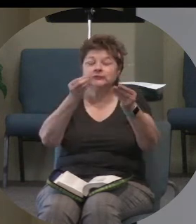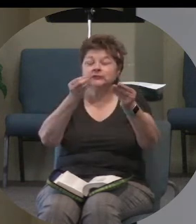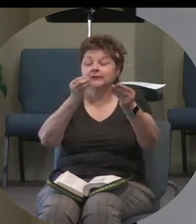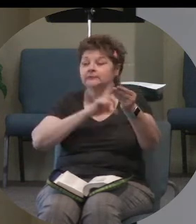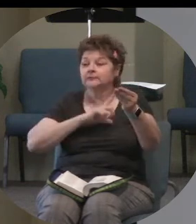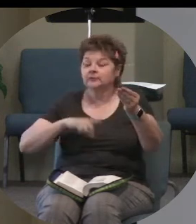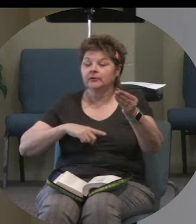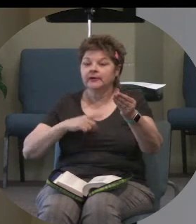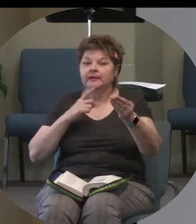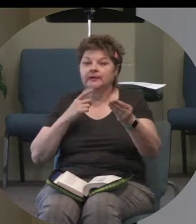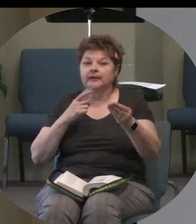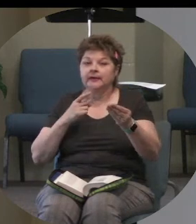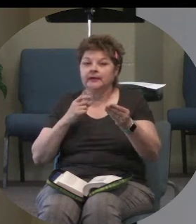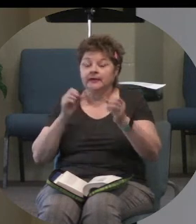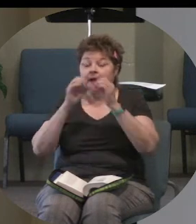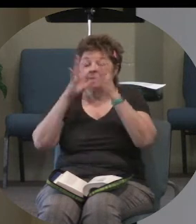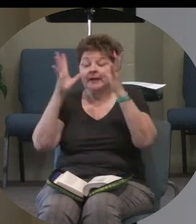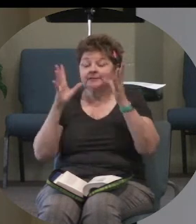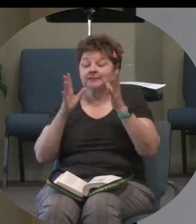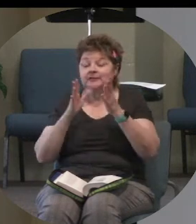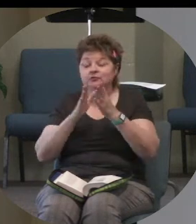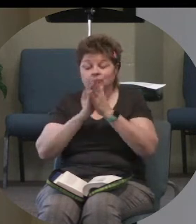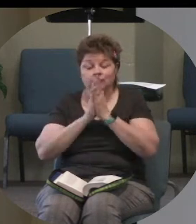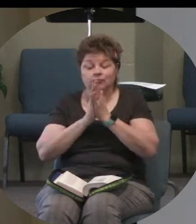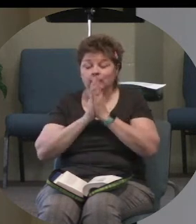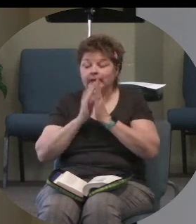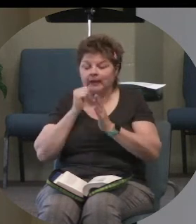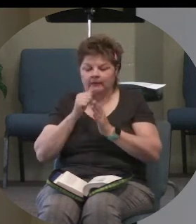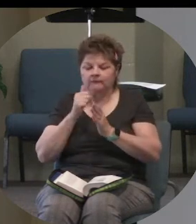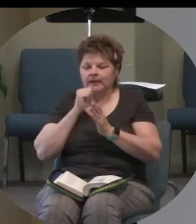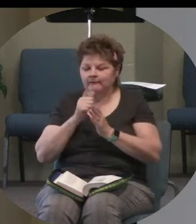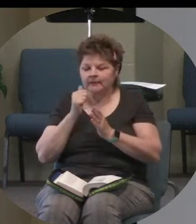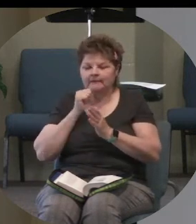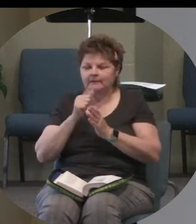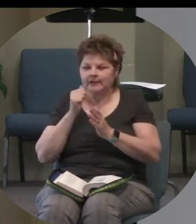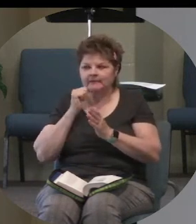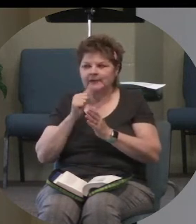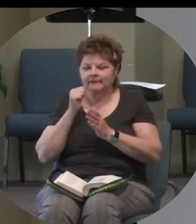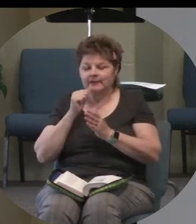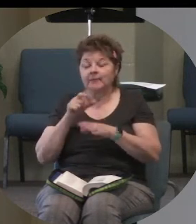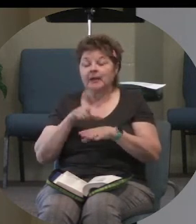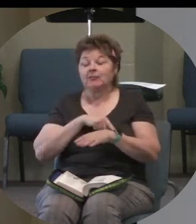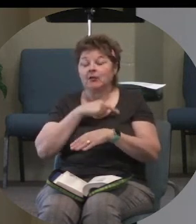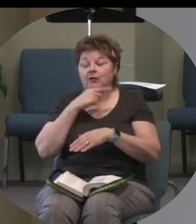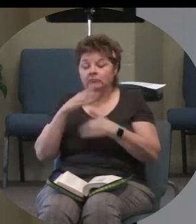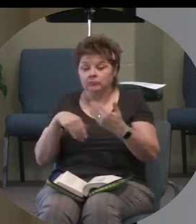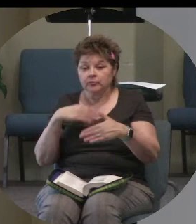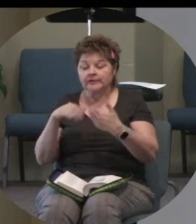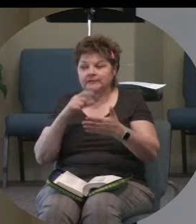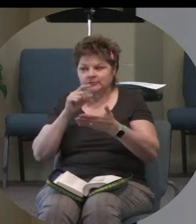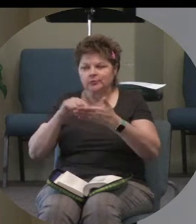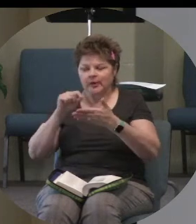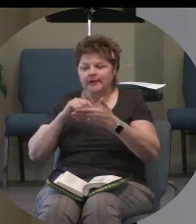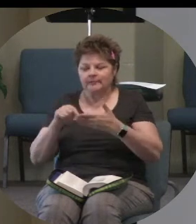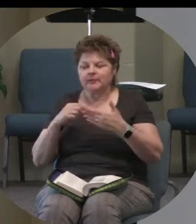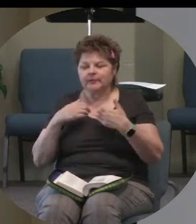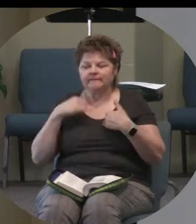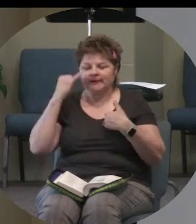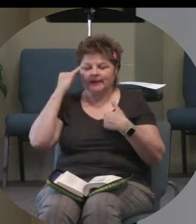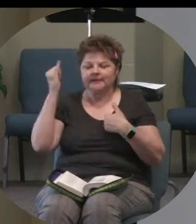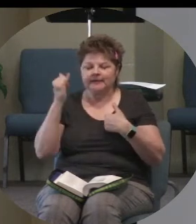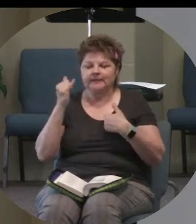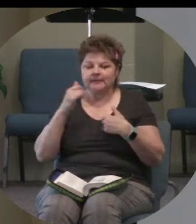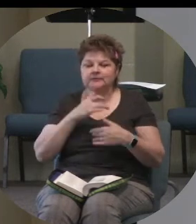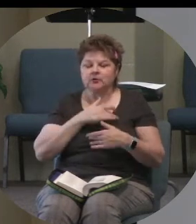every single day like this, right? That would be a really long process to write all that down, but we get the idea that his heart was right